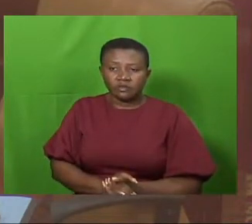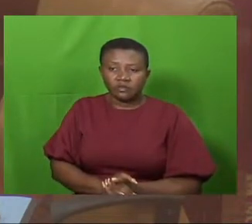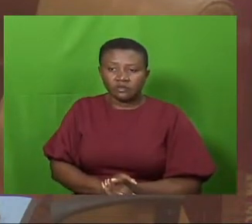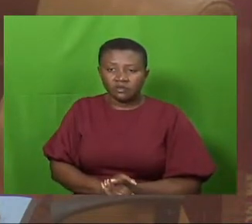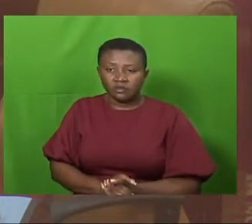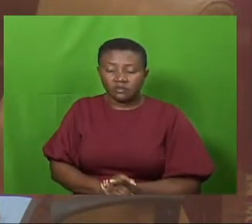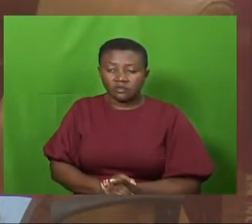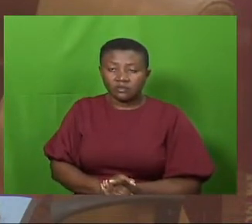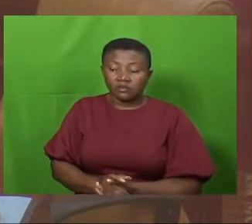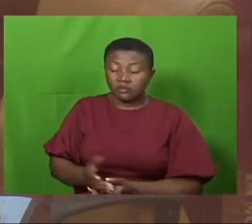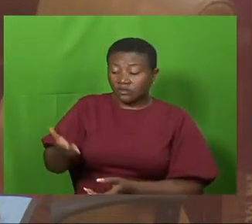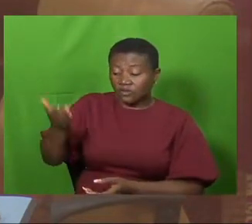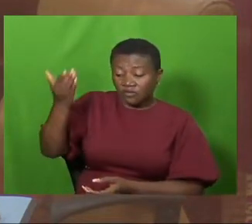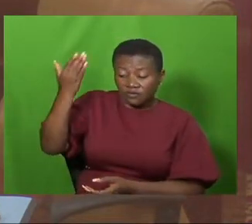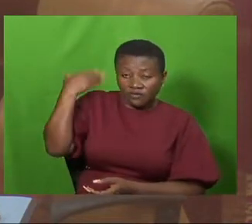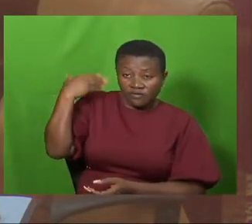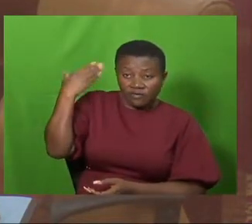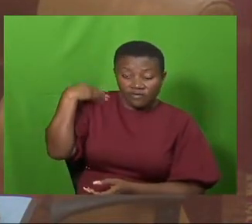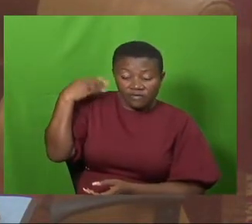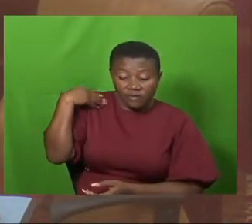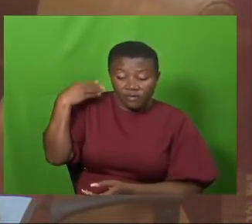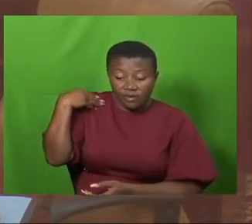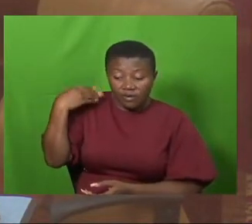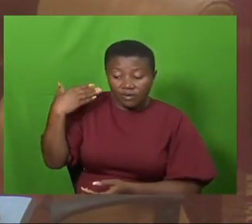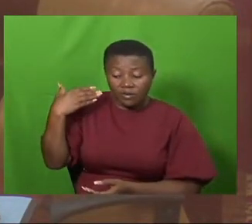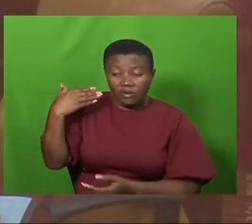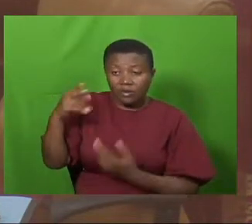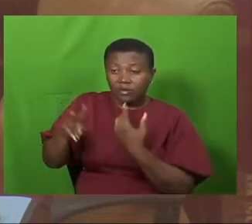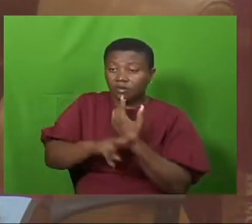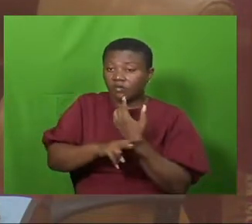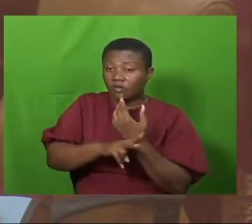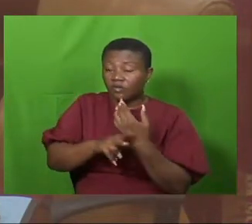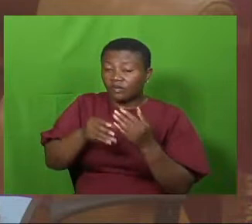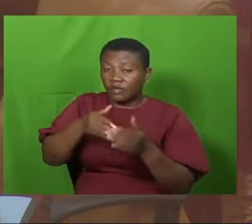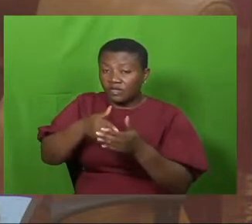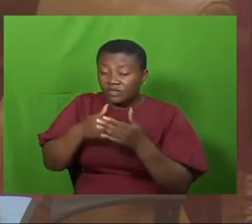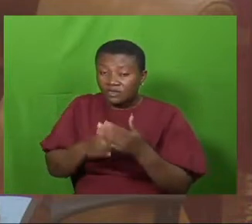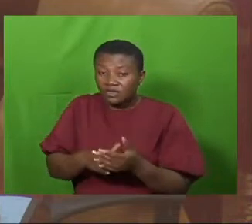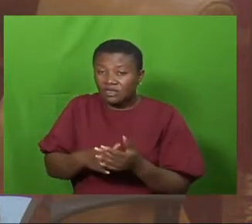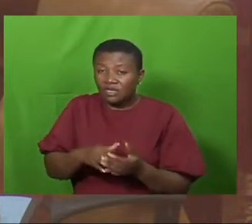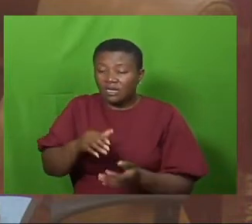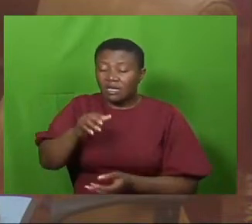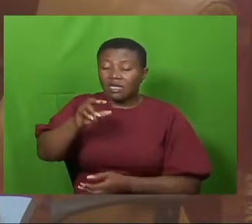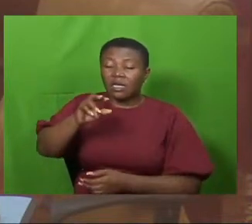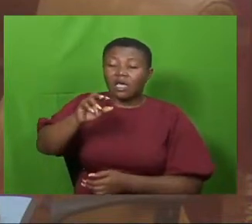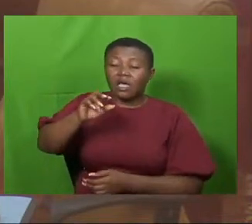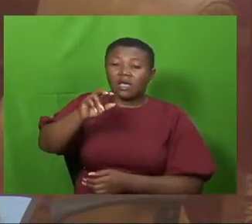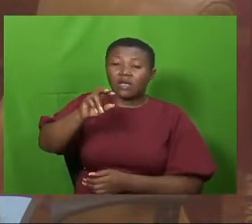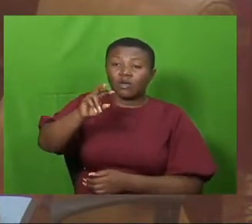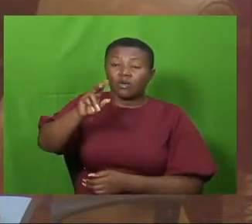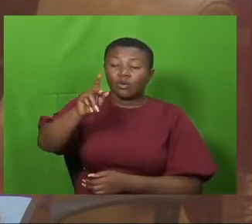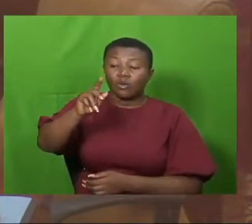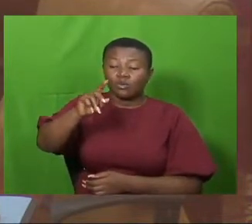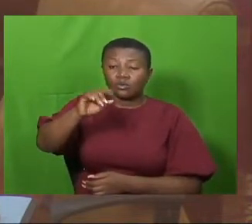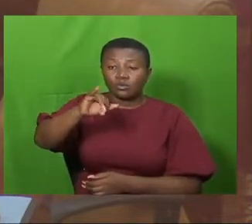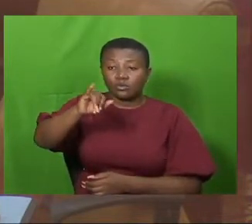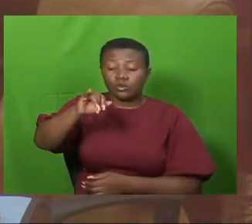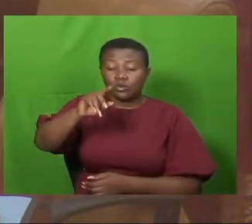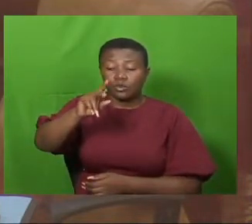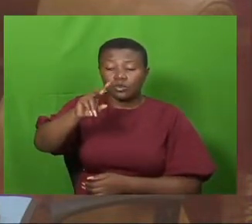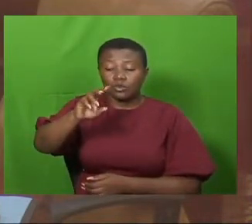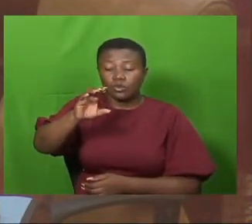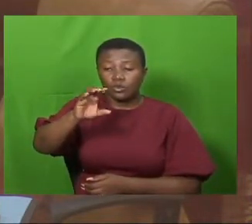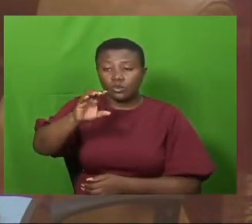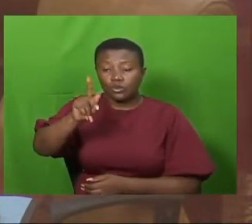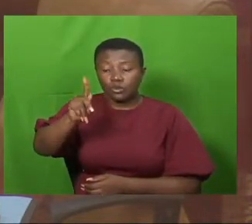Klute Abeji, who has been in this house for at least 19 years. By next